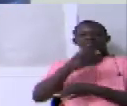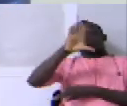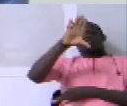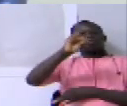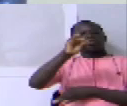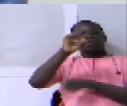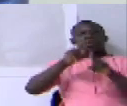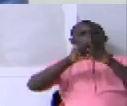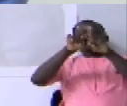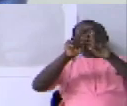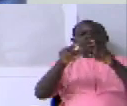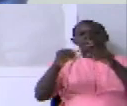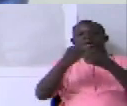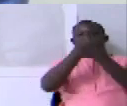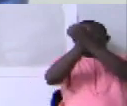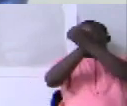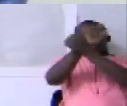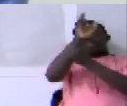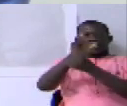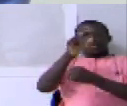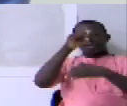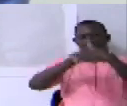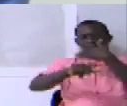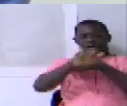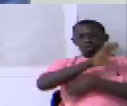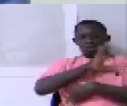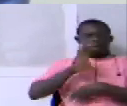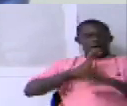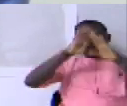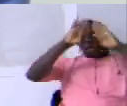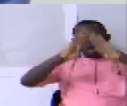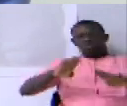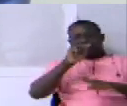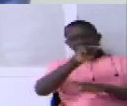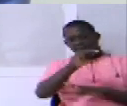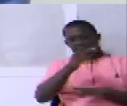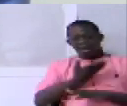with prisoners in the main yard? Then